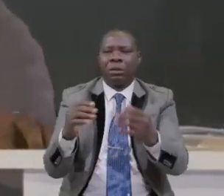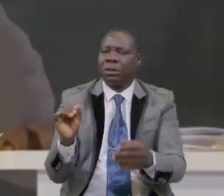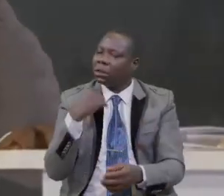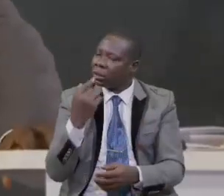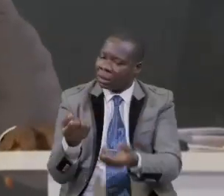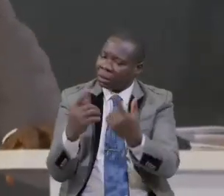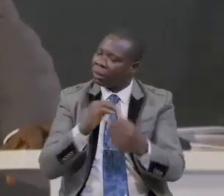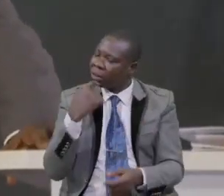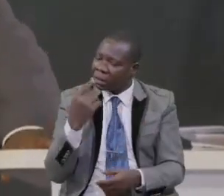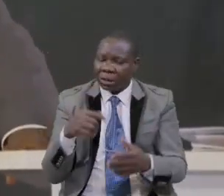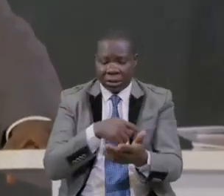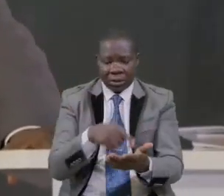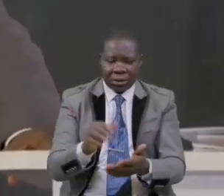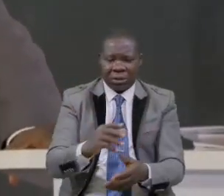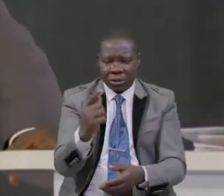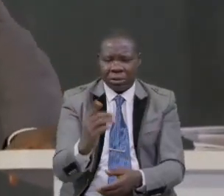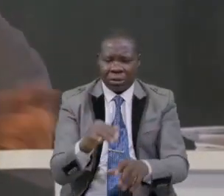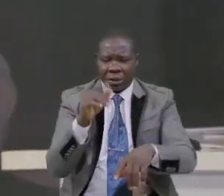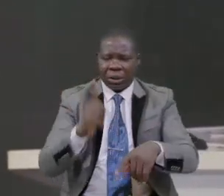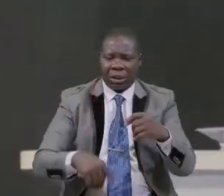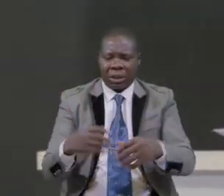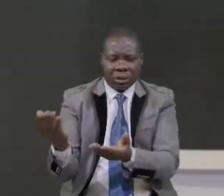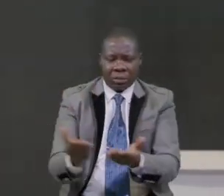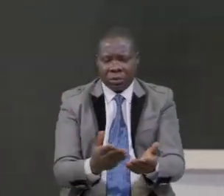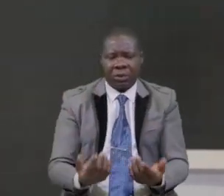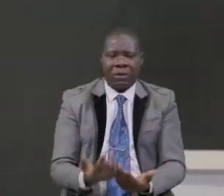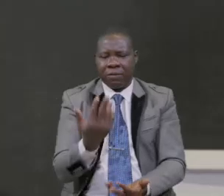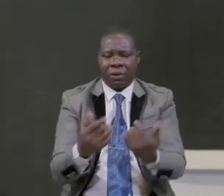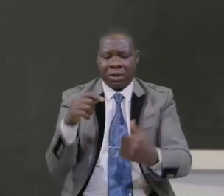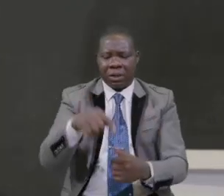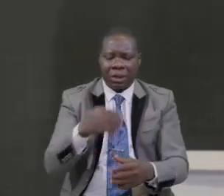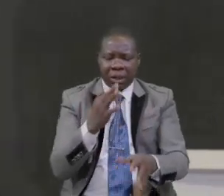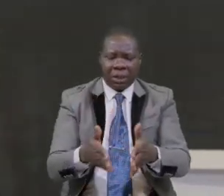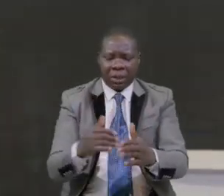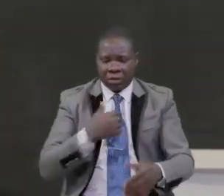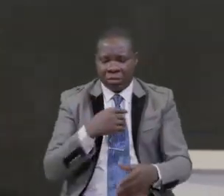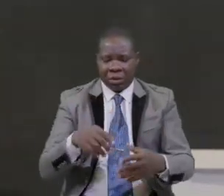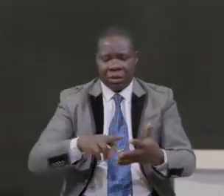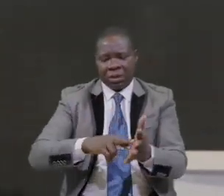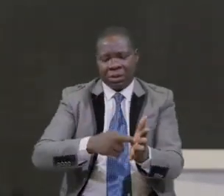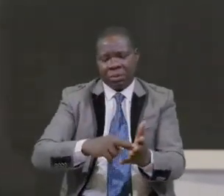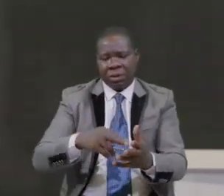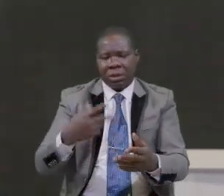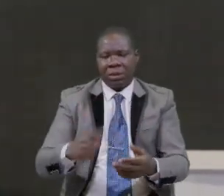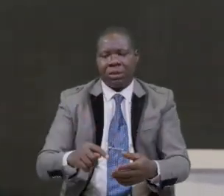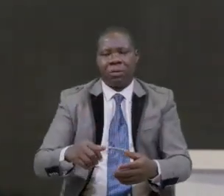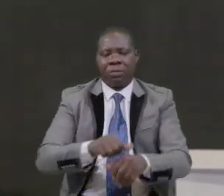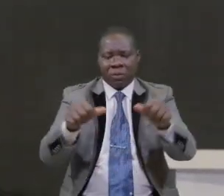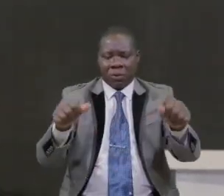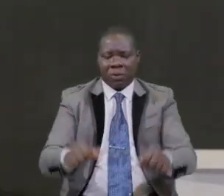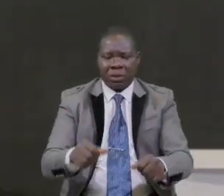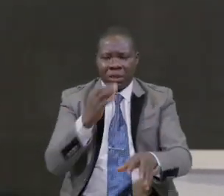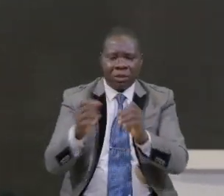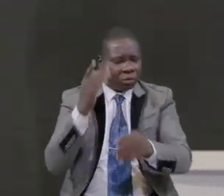down, let me repair the altar. If you are going to bring revival to any group of people, you must repair